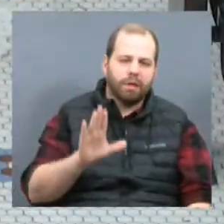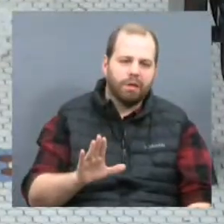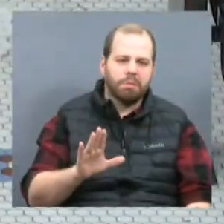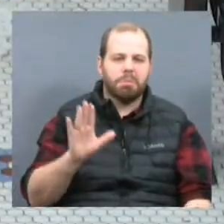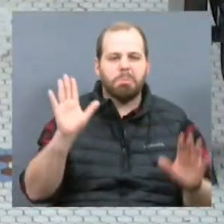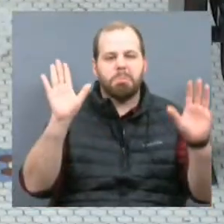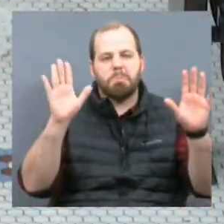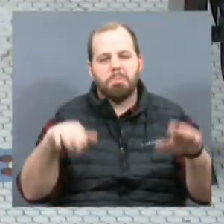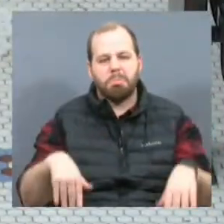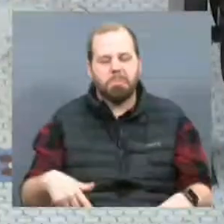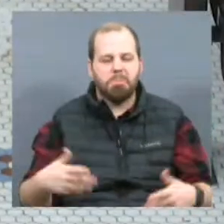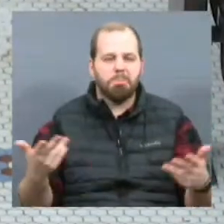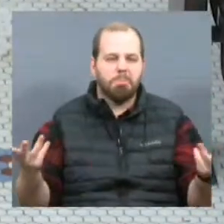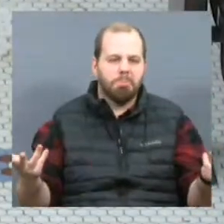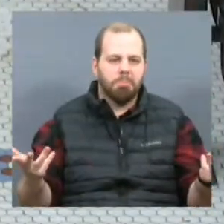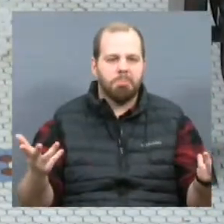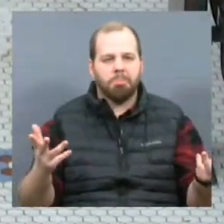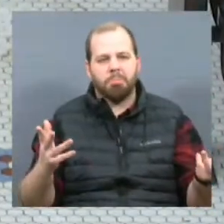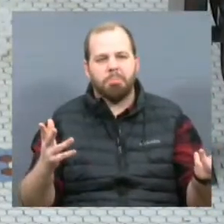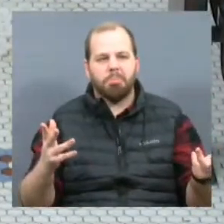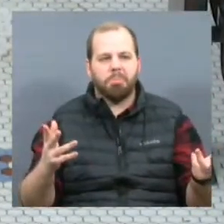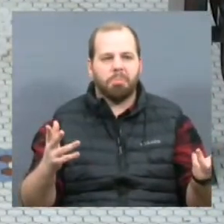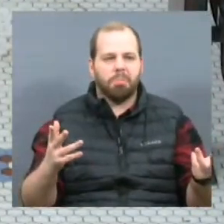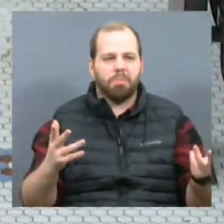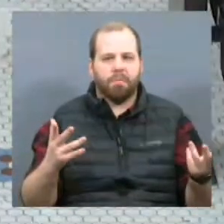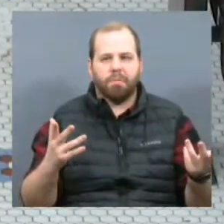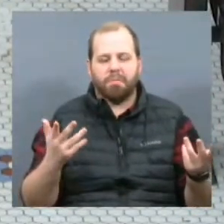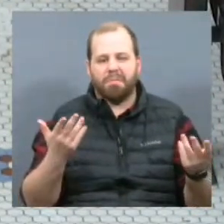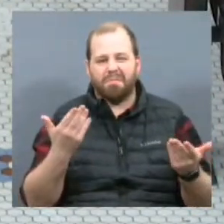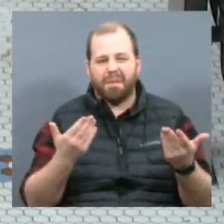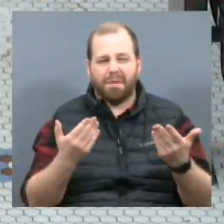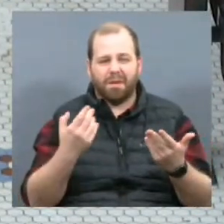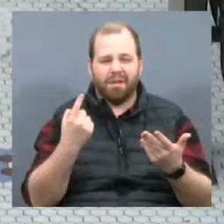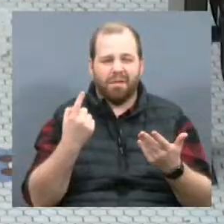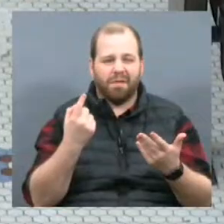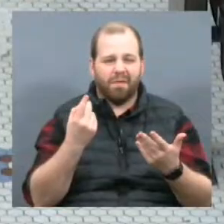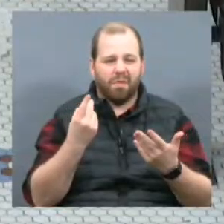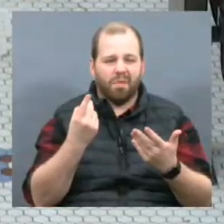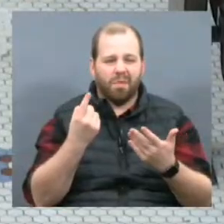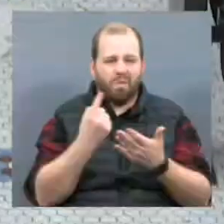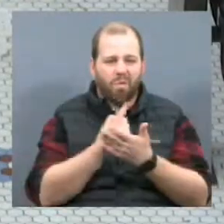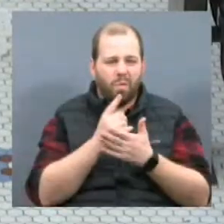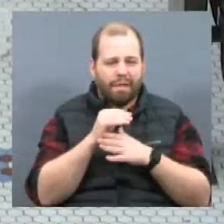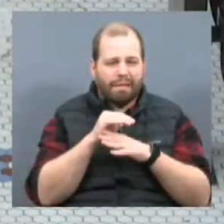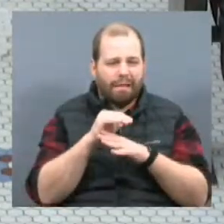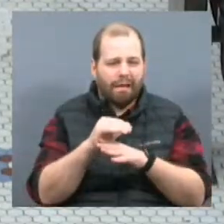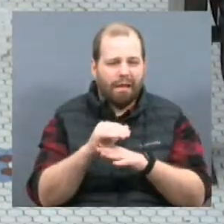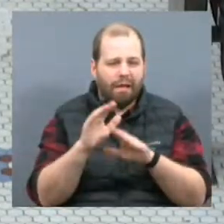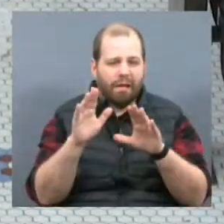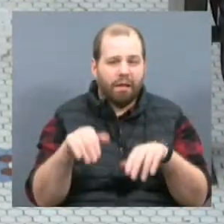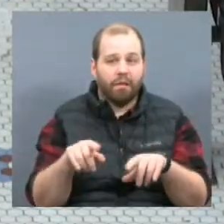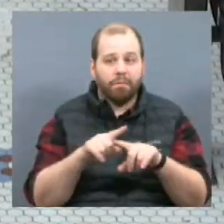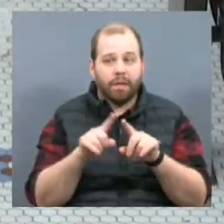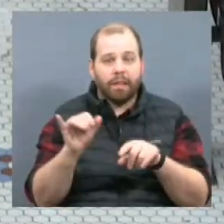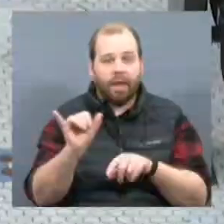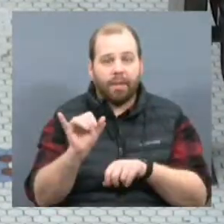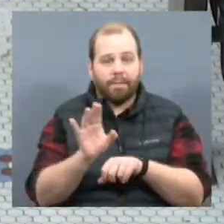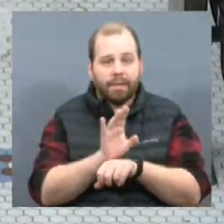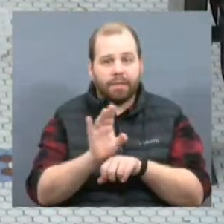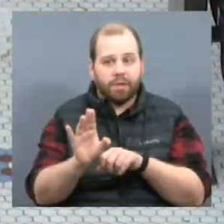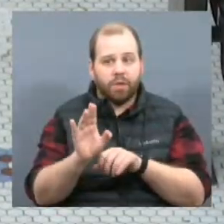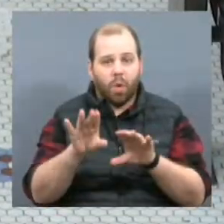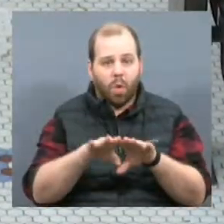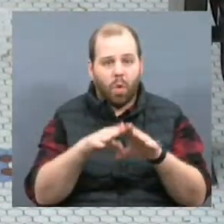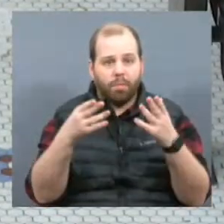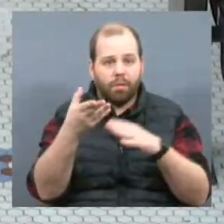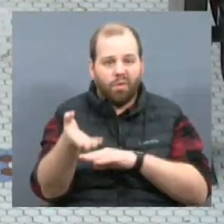I don't even know if it would be on a weeknight or anything, what they could possibly do. But if it's like a business that's open 4 or 5 days a